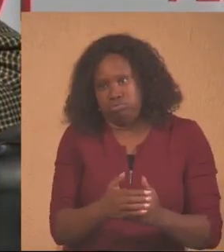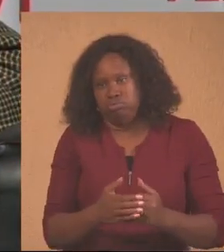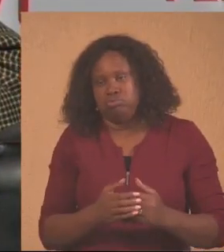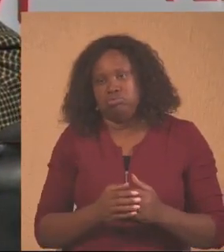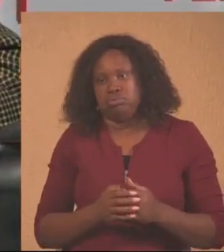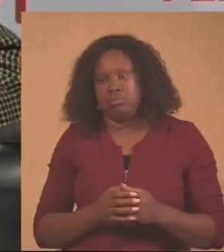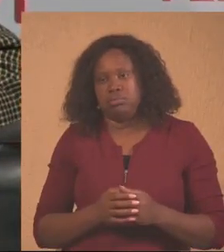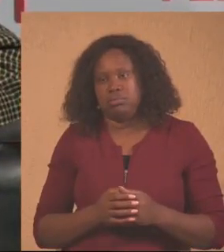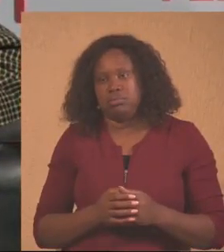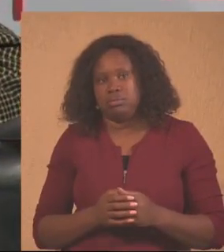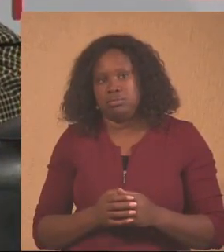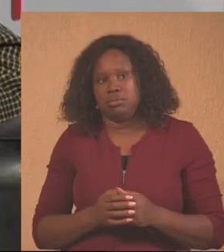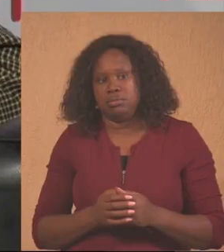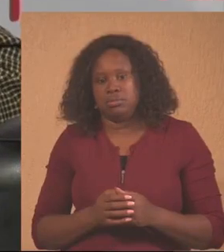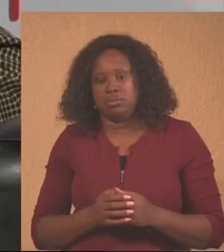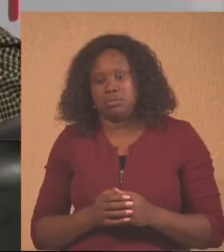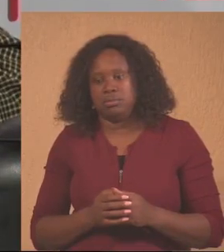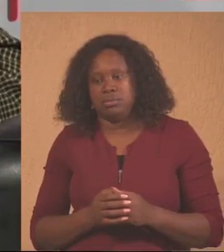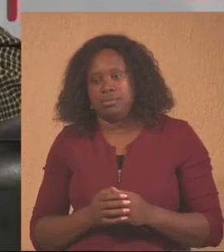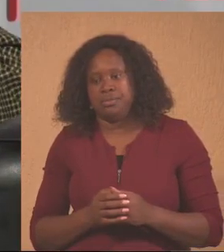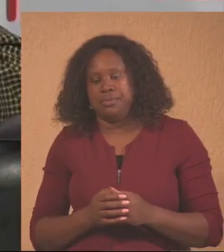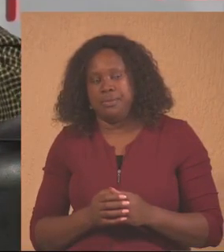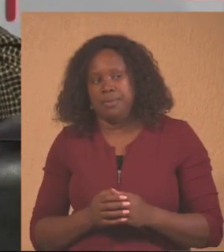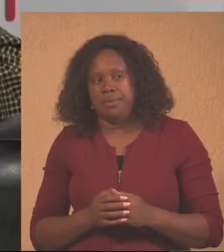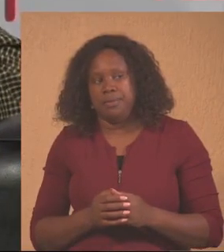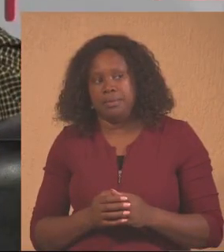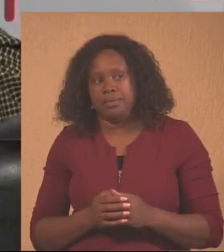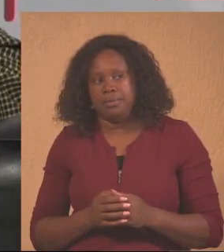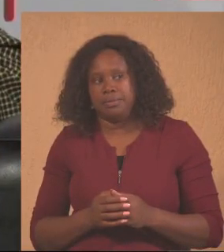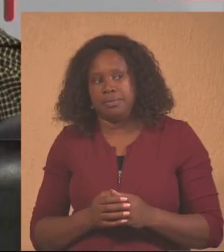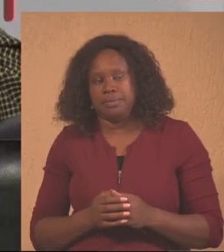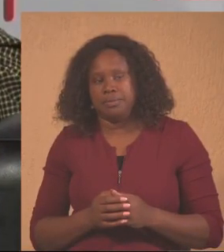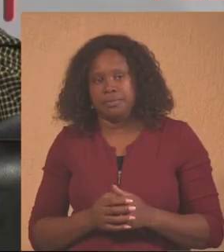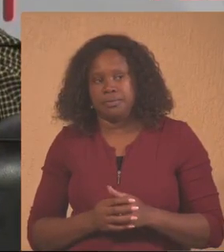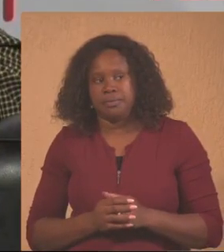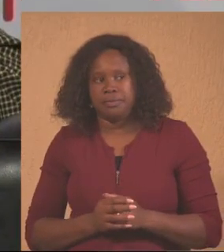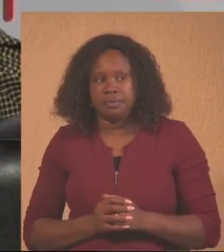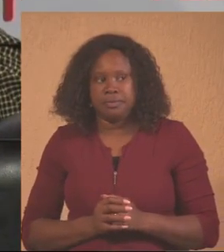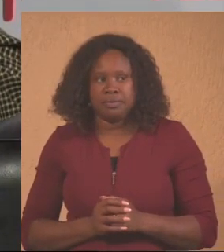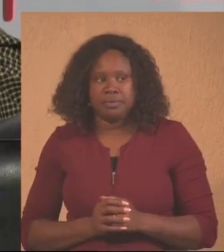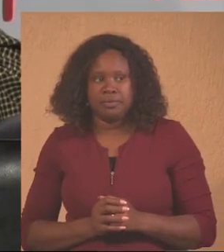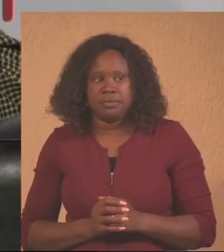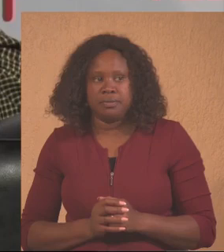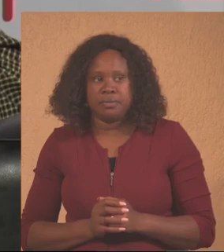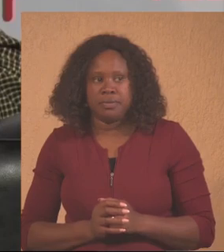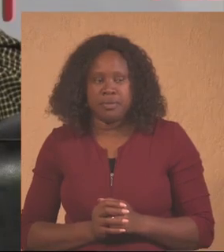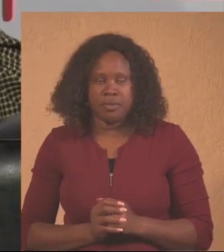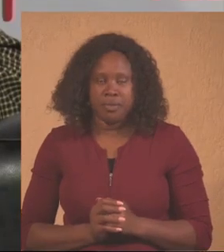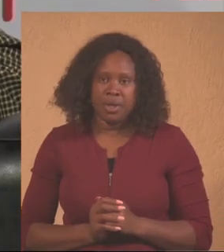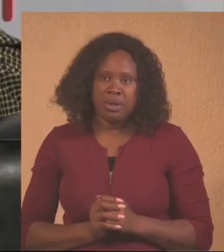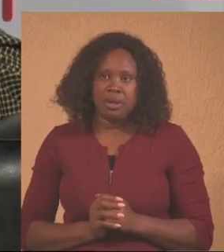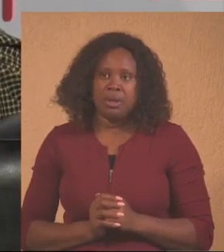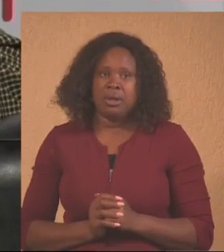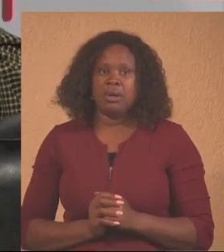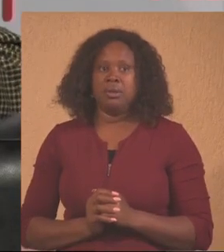We have our SOPs extend up to where we have to